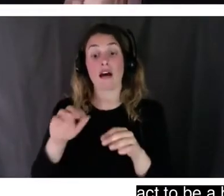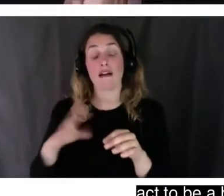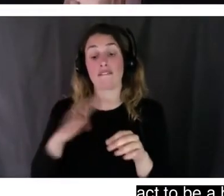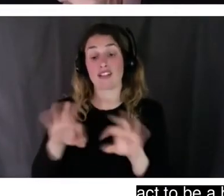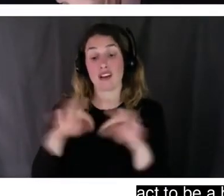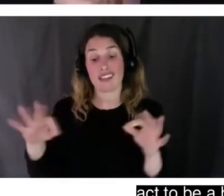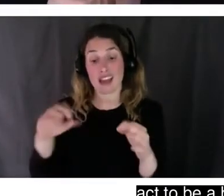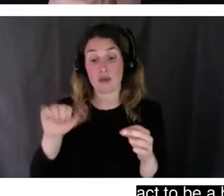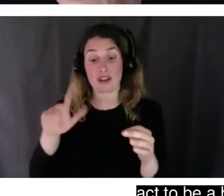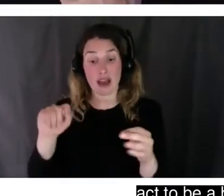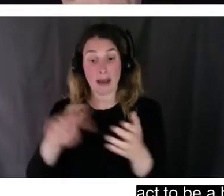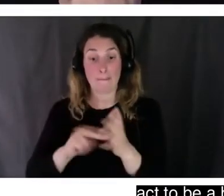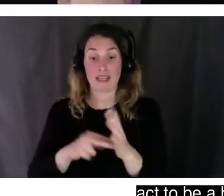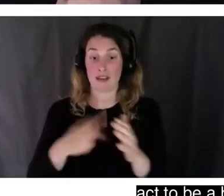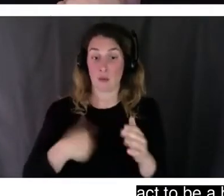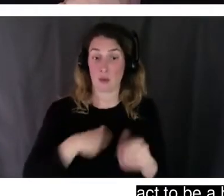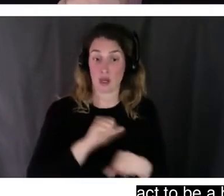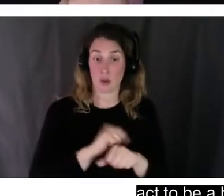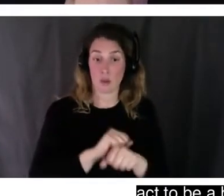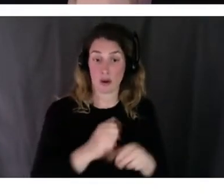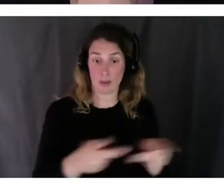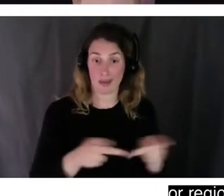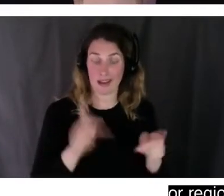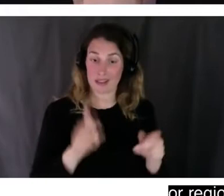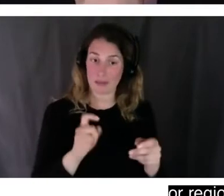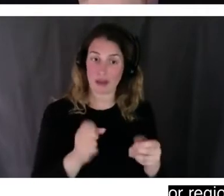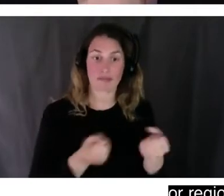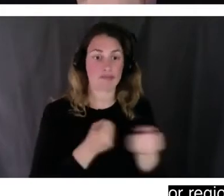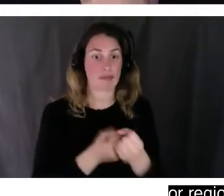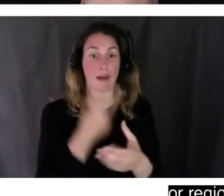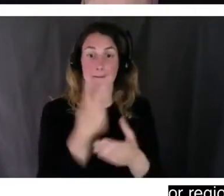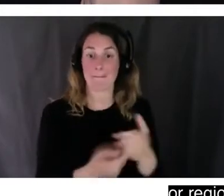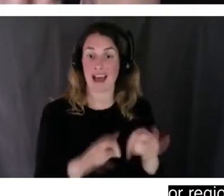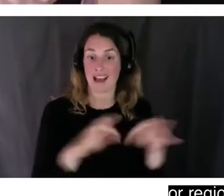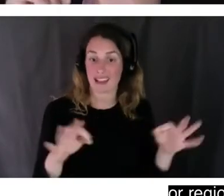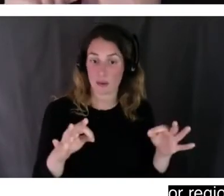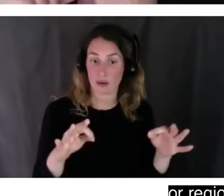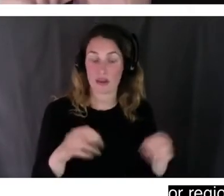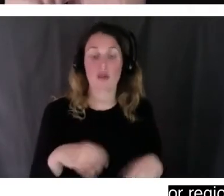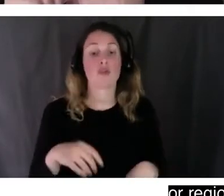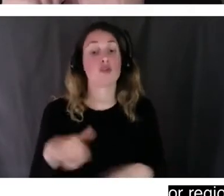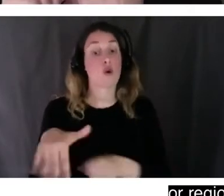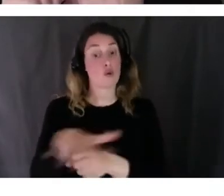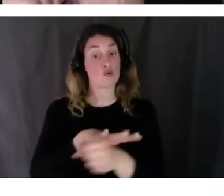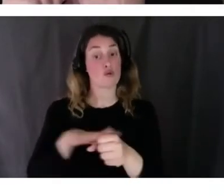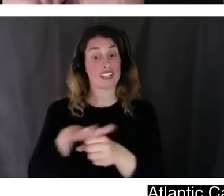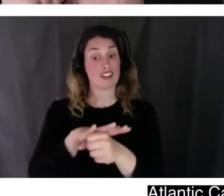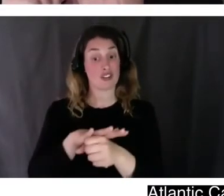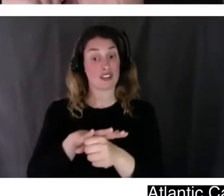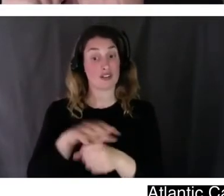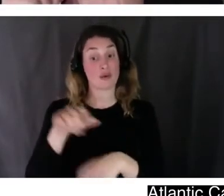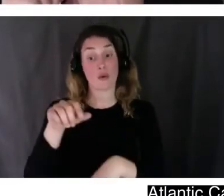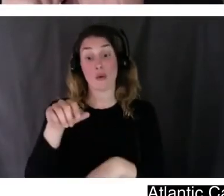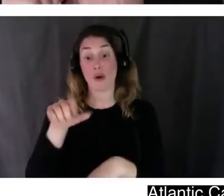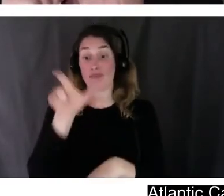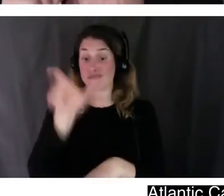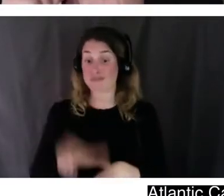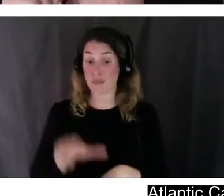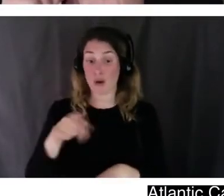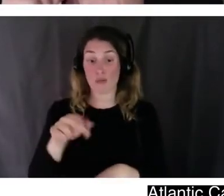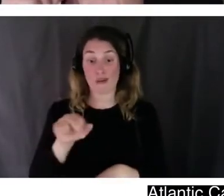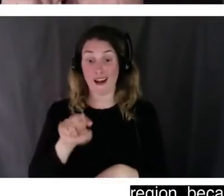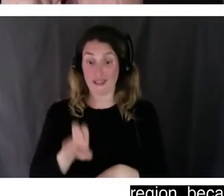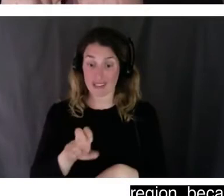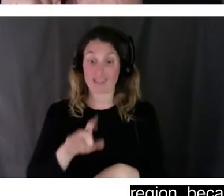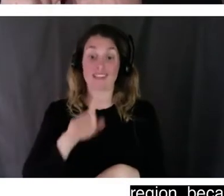workplace. In provinces or regions that are in fact bilingual, Atlantic Canada is considered